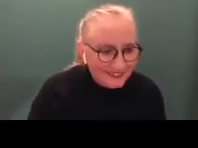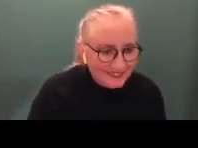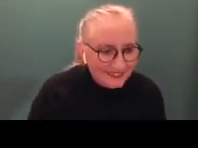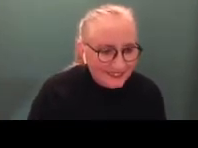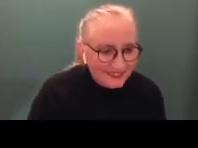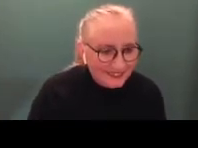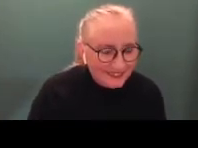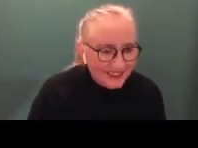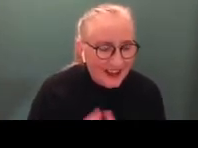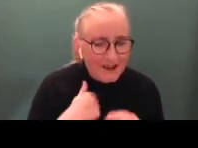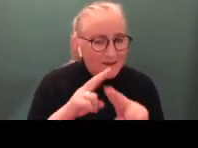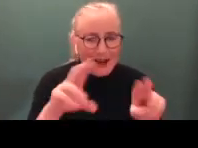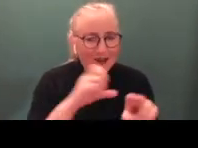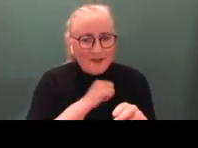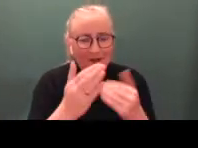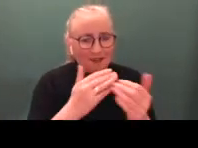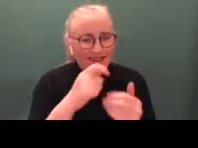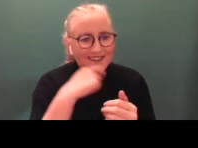Aris. Okay.